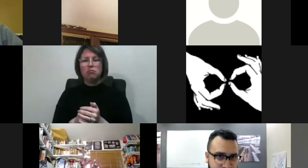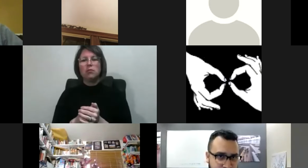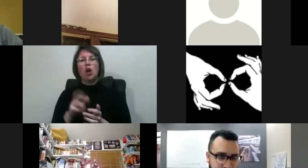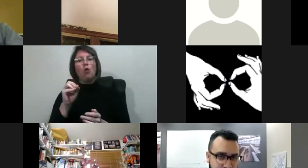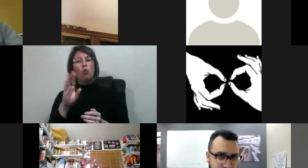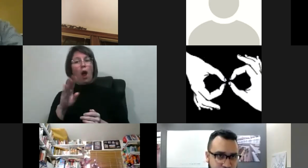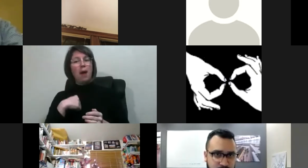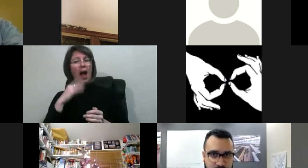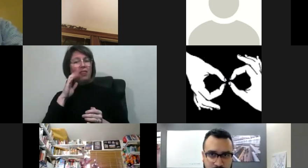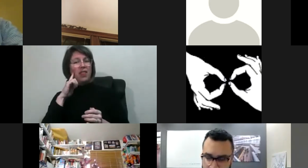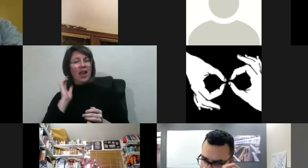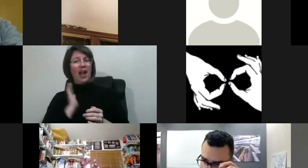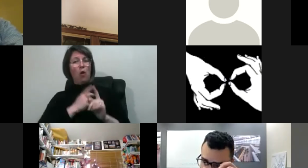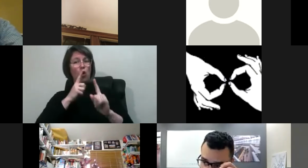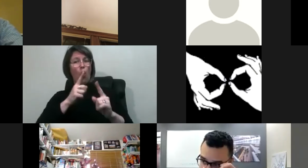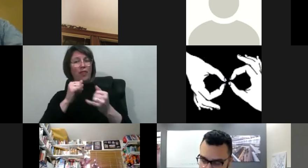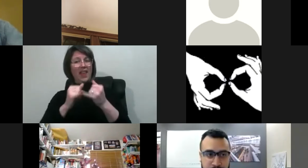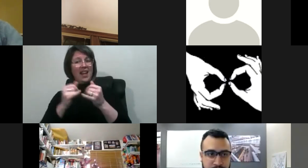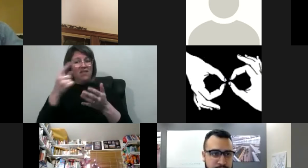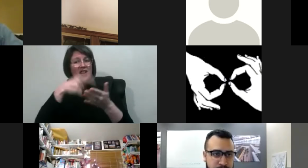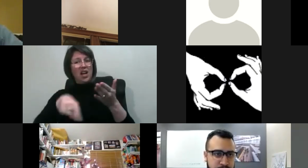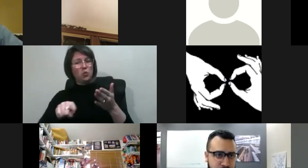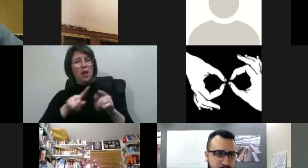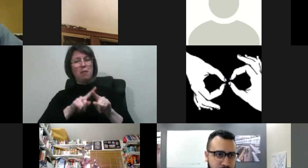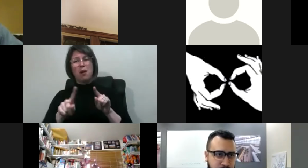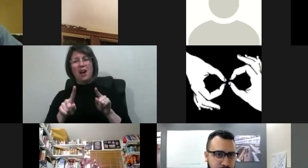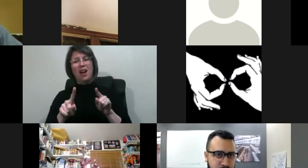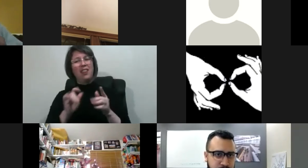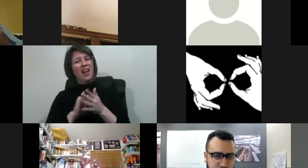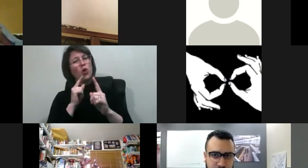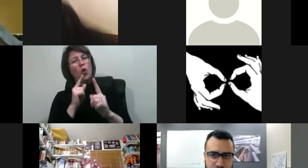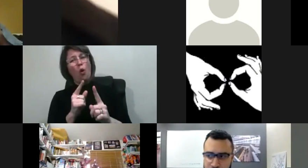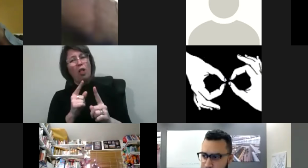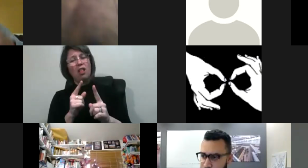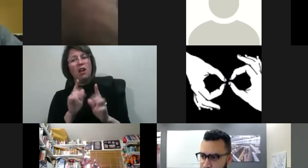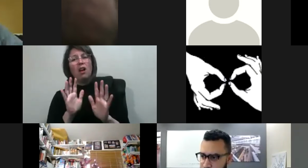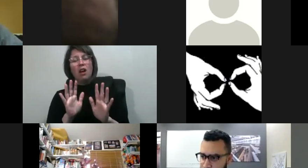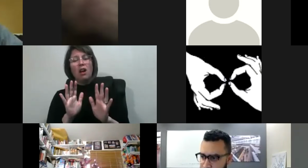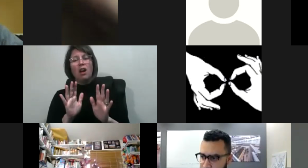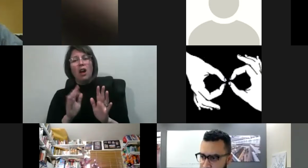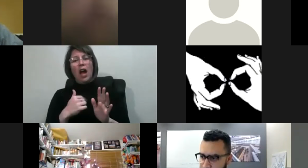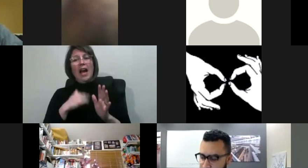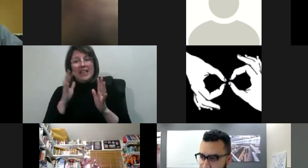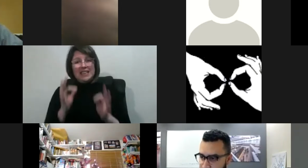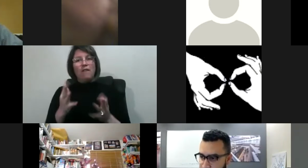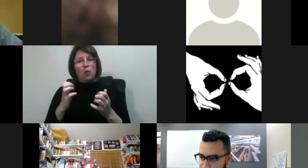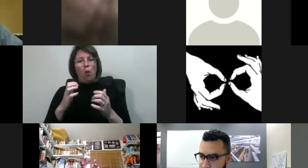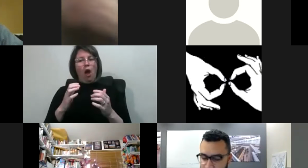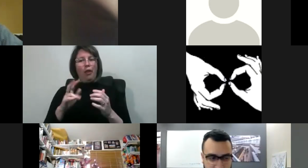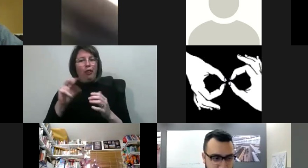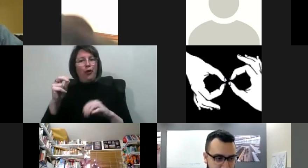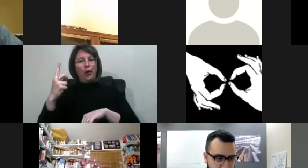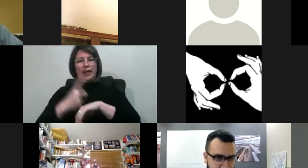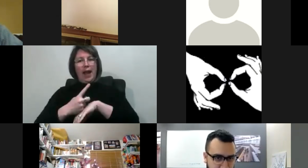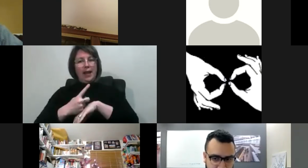I think our goal is by the end of next week, Angel, but I don't, that's a goal. It could, you know, I think we definitely want within 30 days,